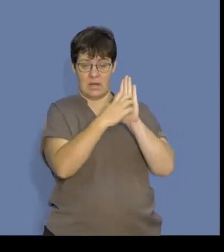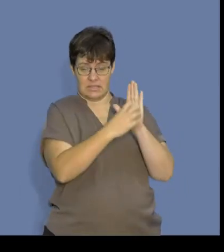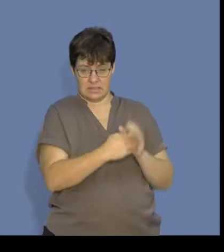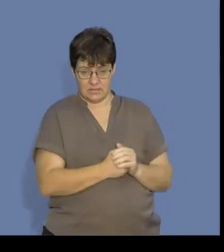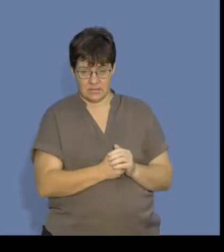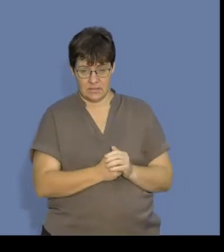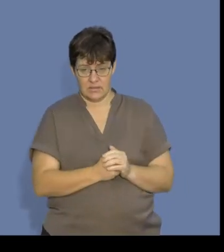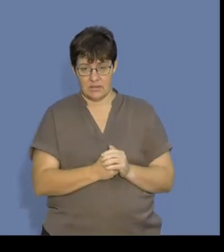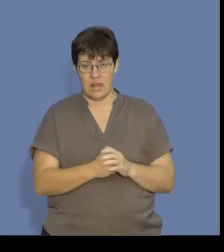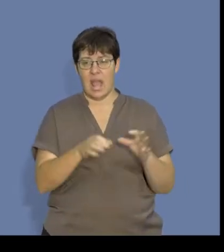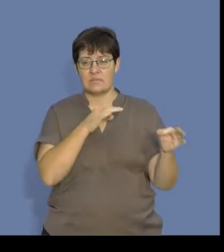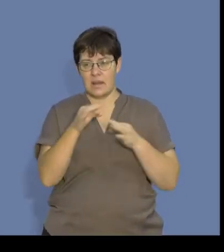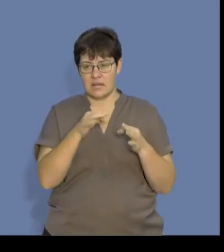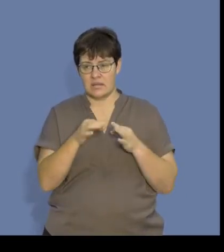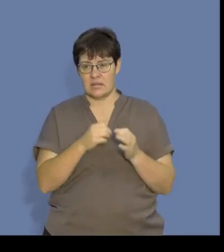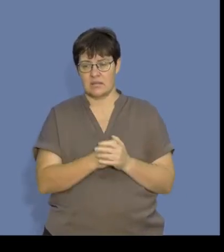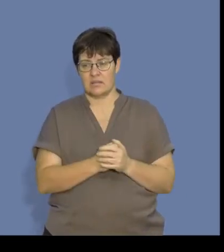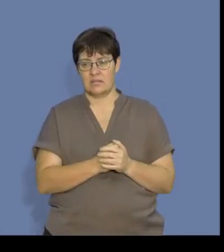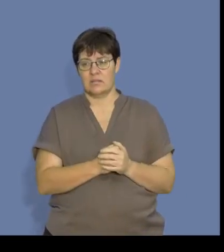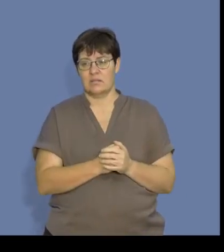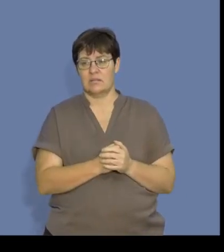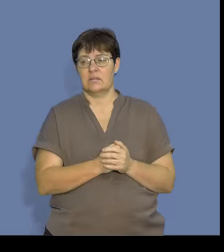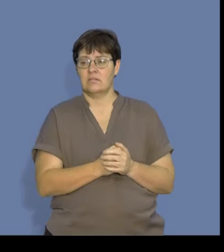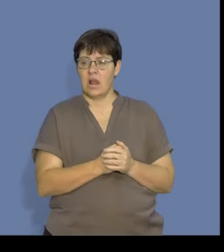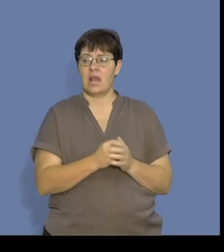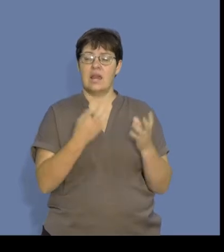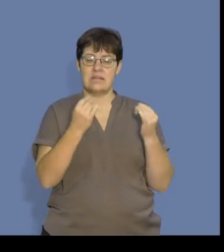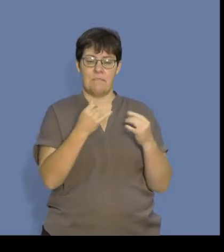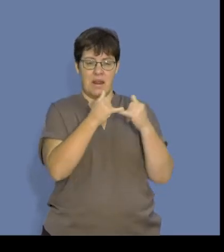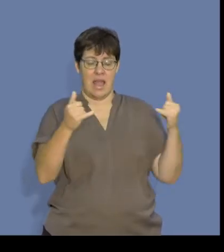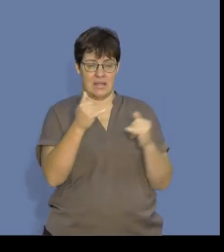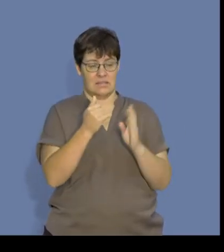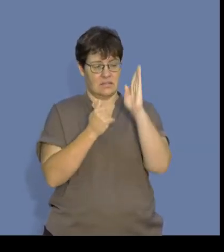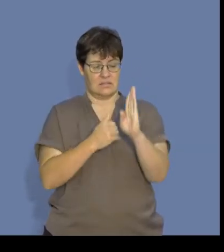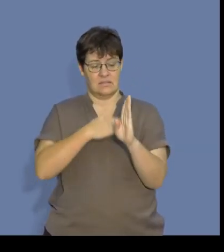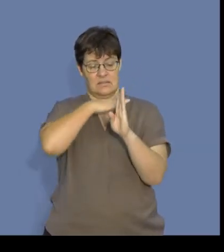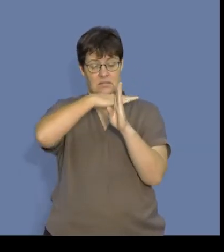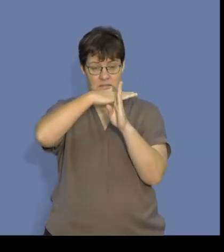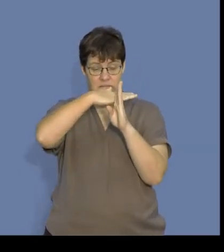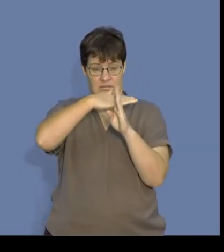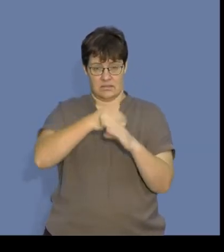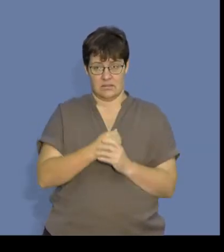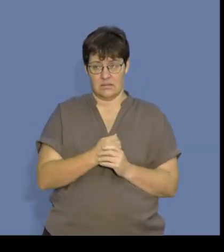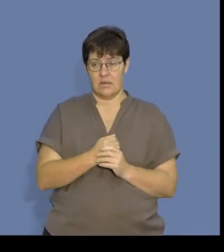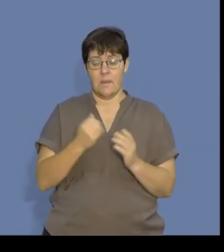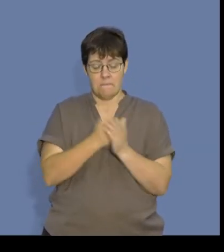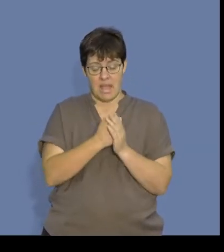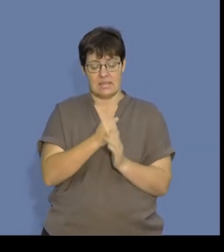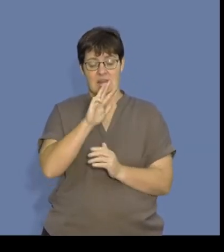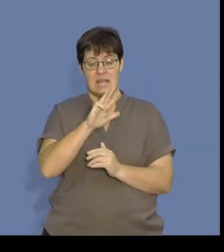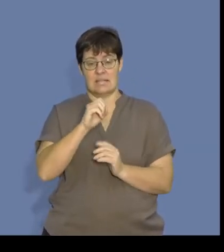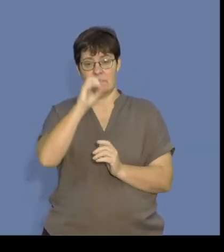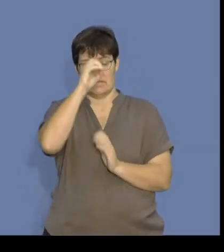a Cartesian plane is defined by two perpendicular number lines. The most important thing here is they must